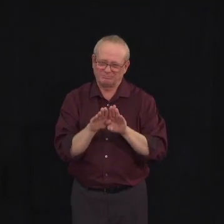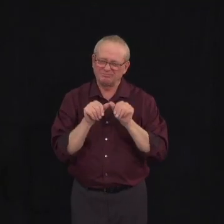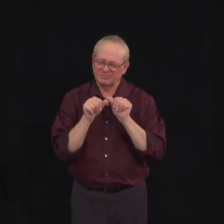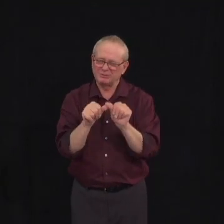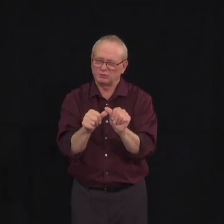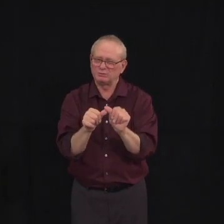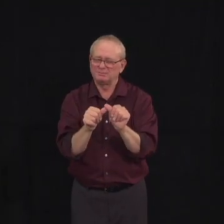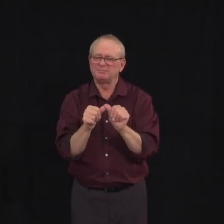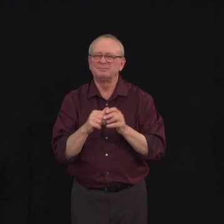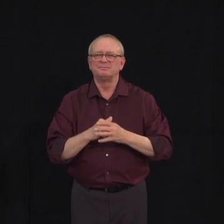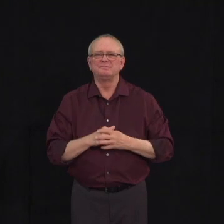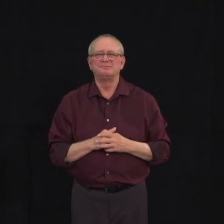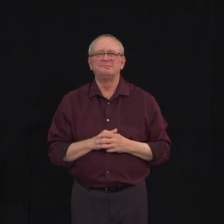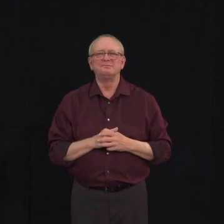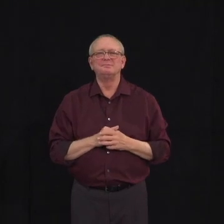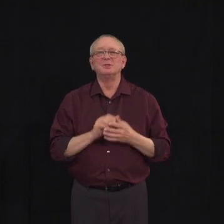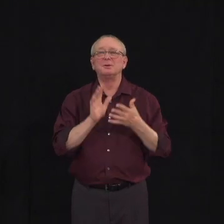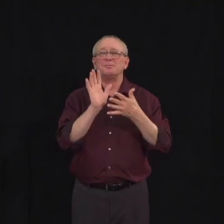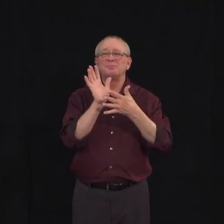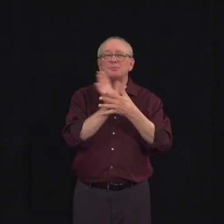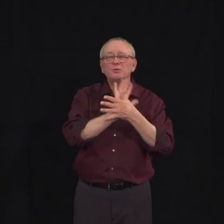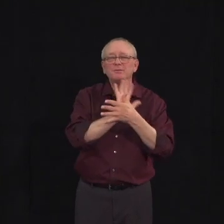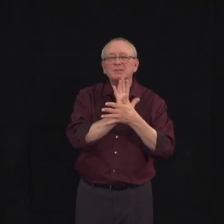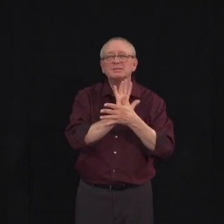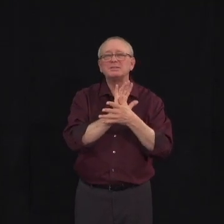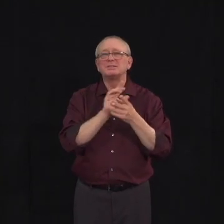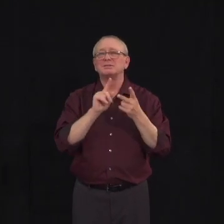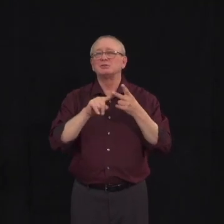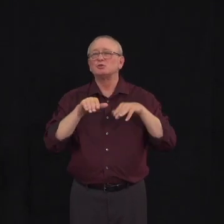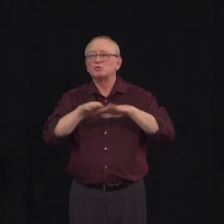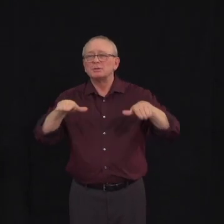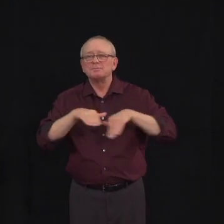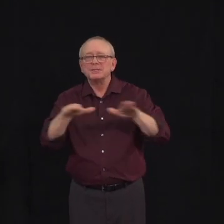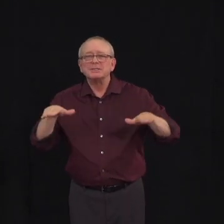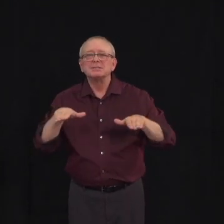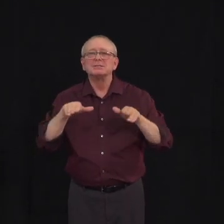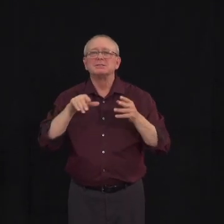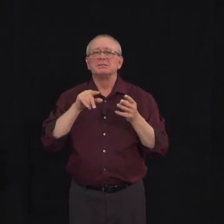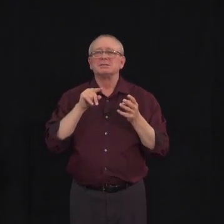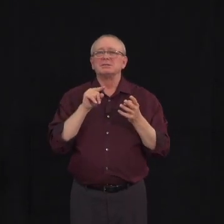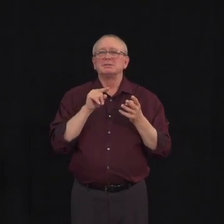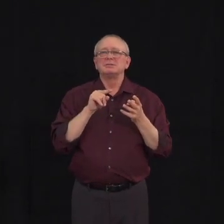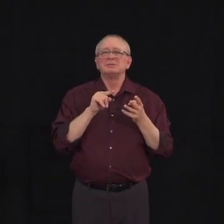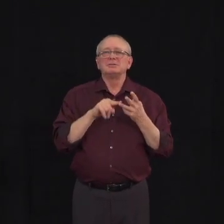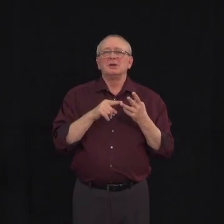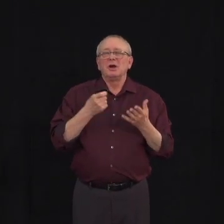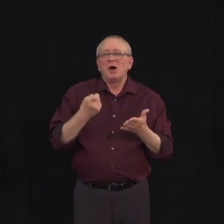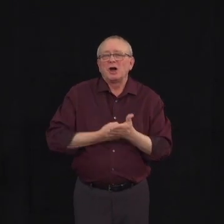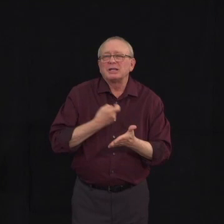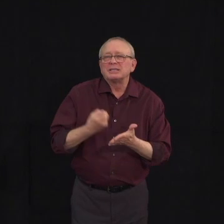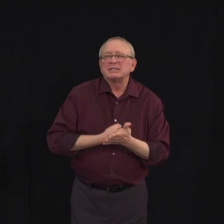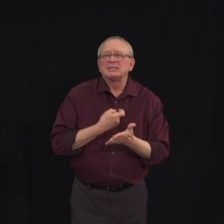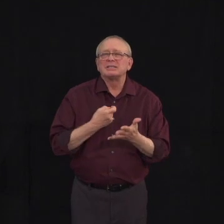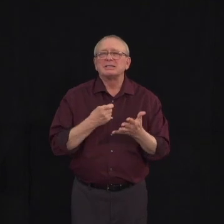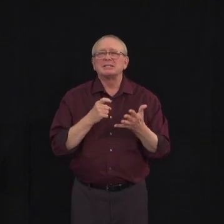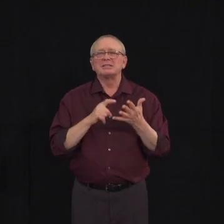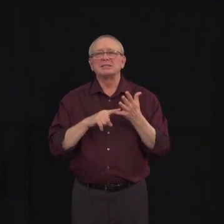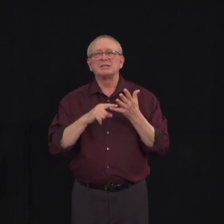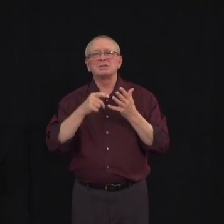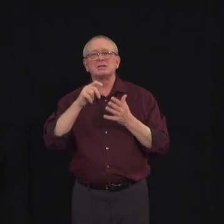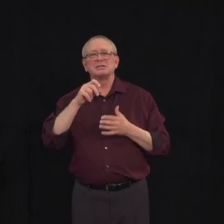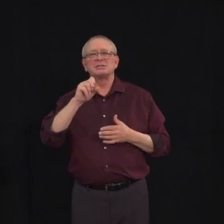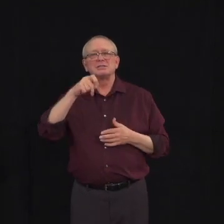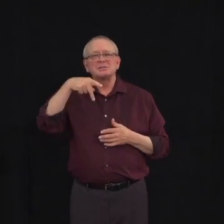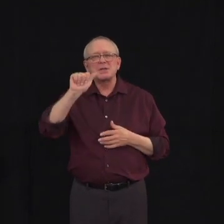pools, recreation centers, arenas, spas, nightclubs, and gyms will remain closed for now. We'll also continue